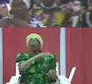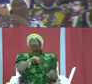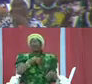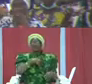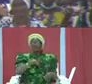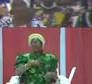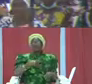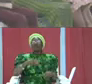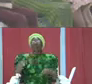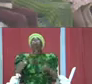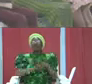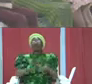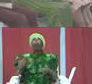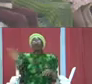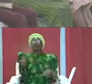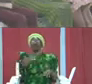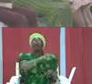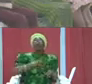on your spirit.